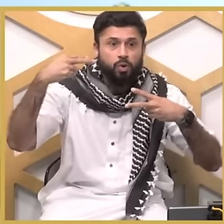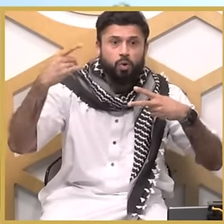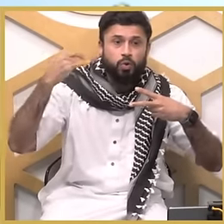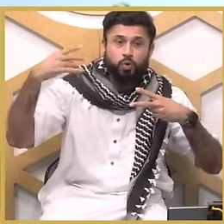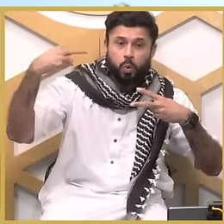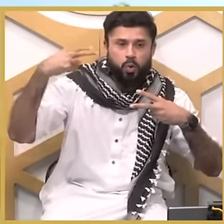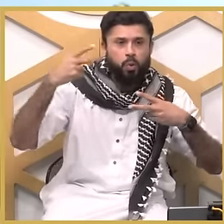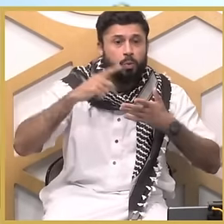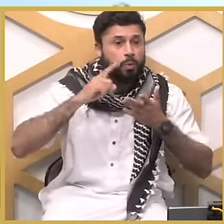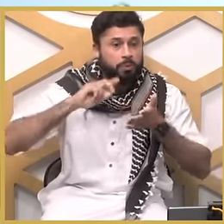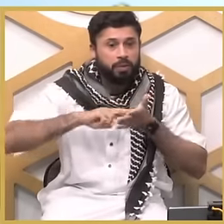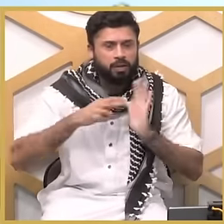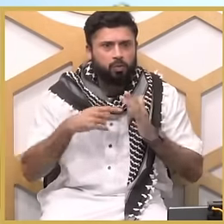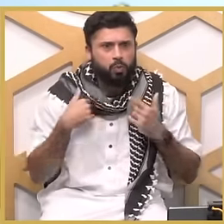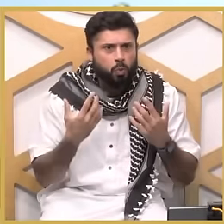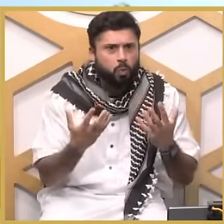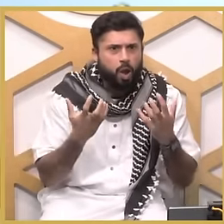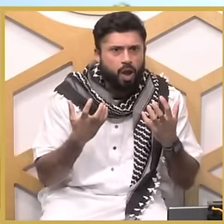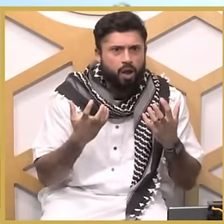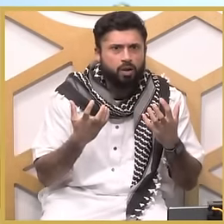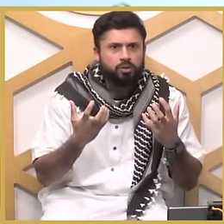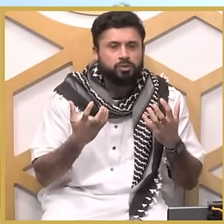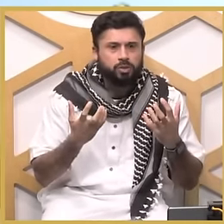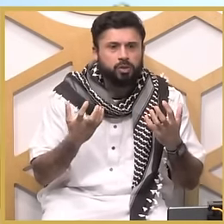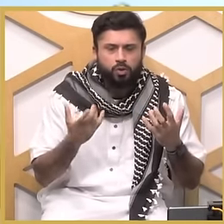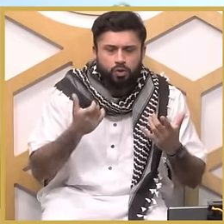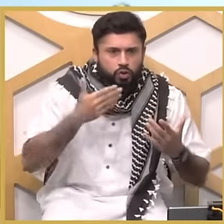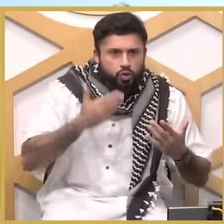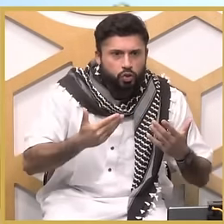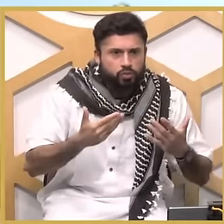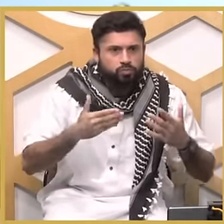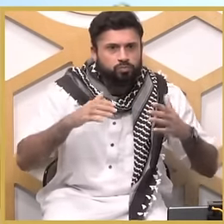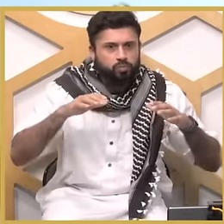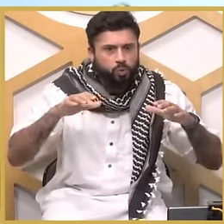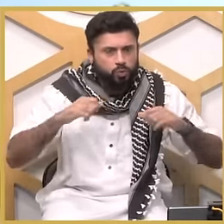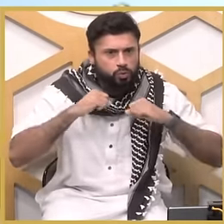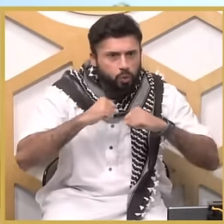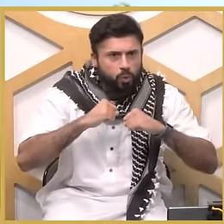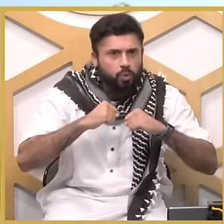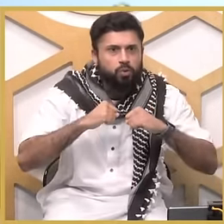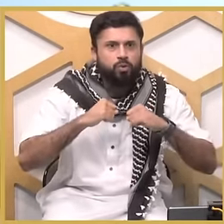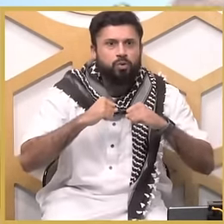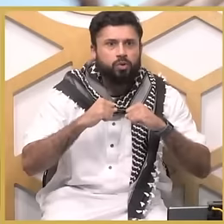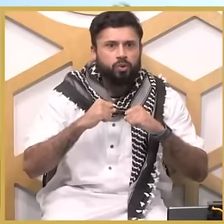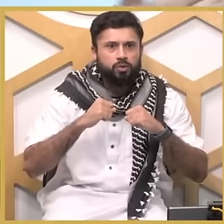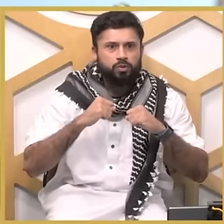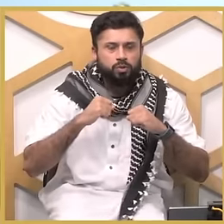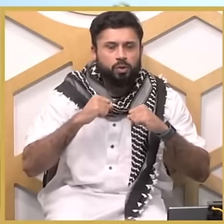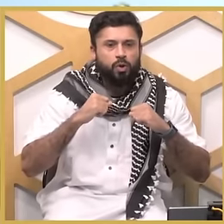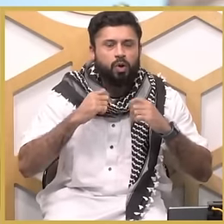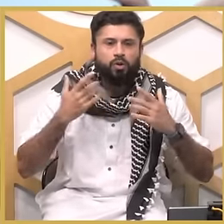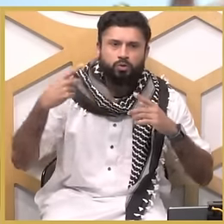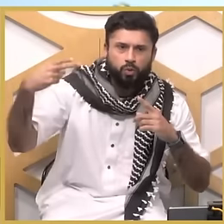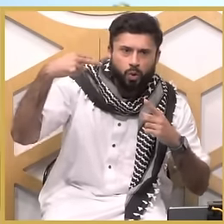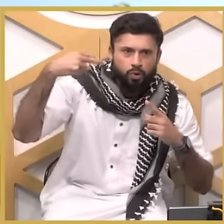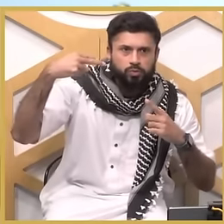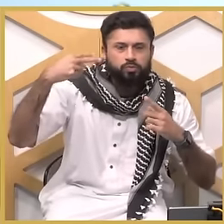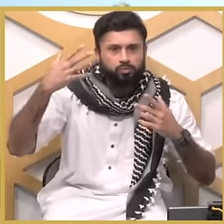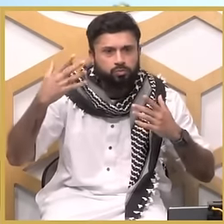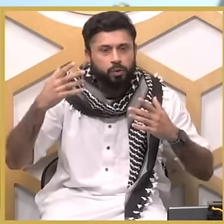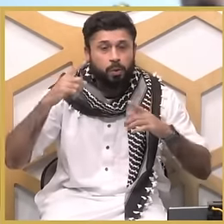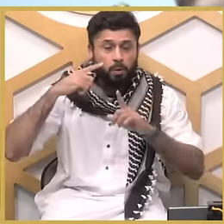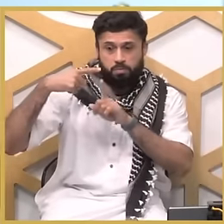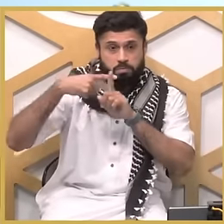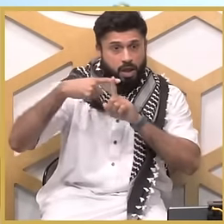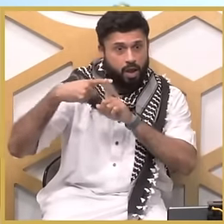deeds to where you start hiding your good deeds the way that you'd hide your sins. Because like, man, like I only want Allah to see this because I want this to be between